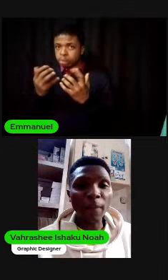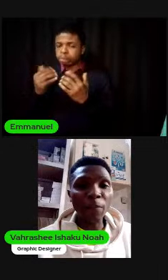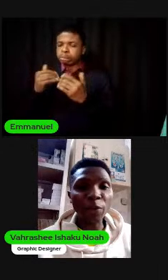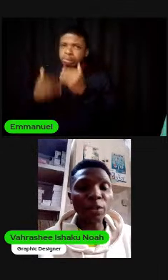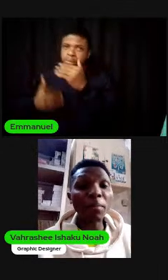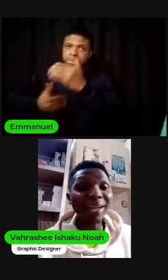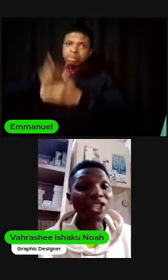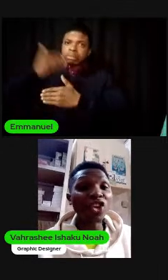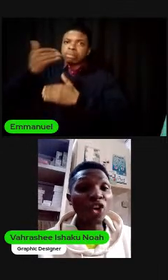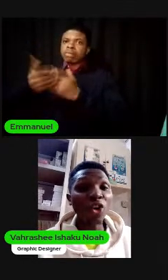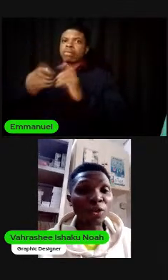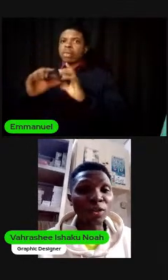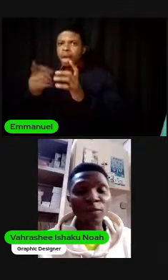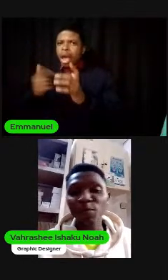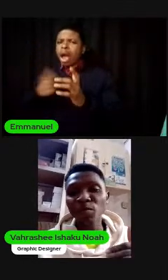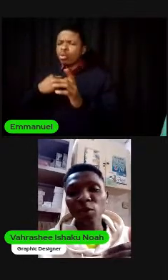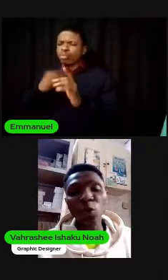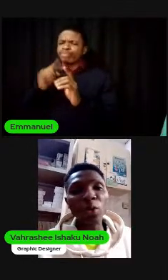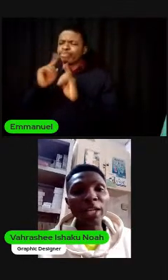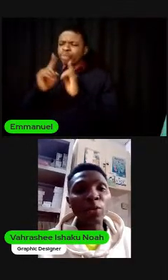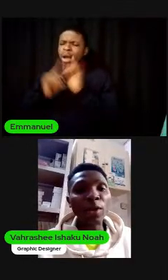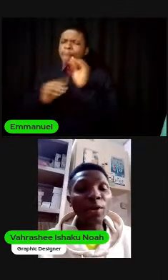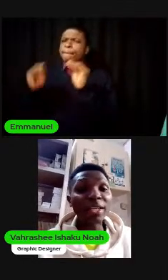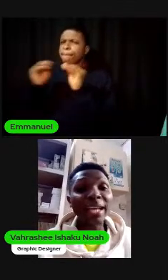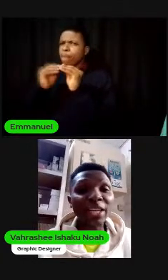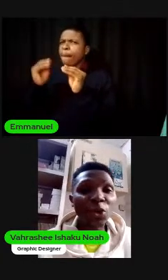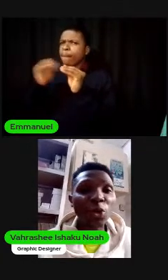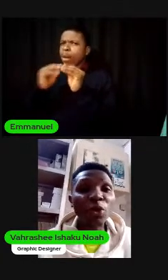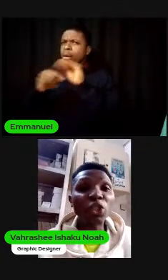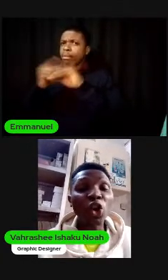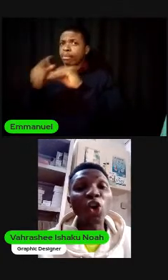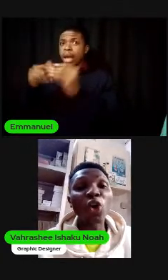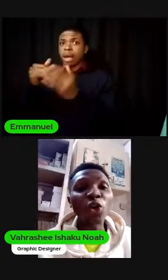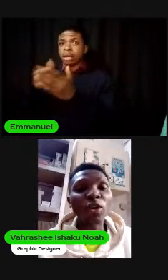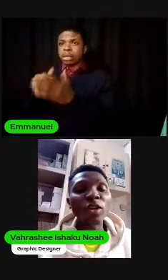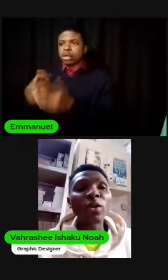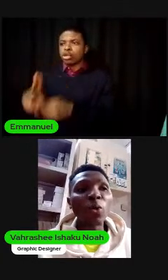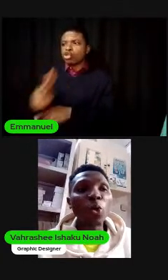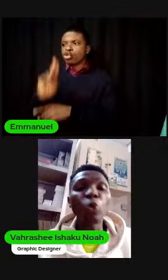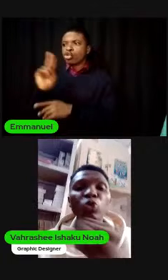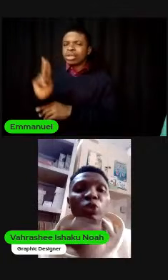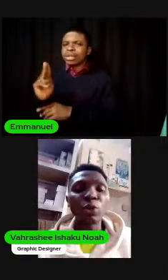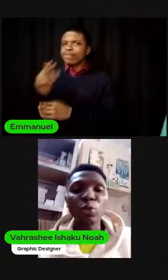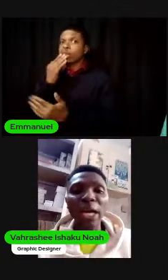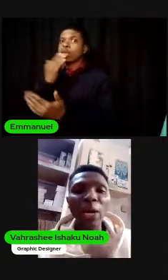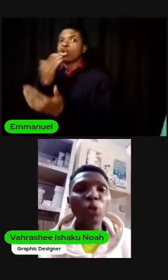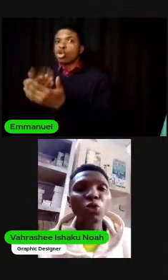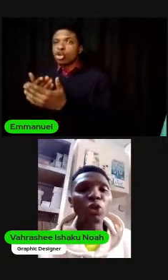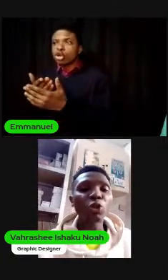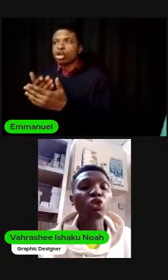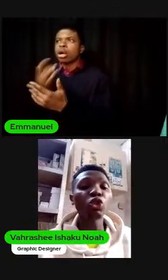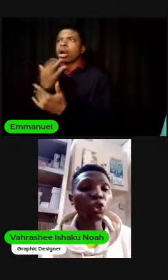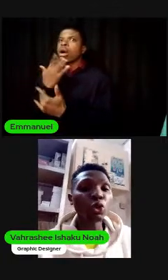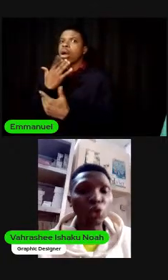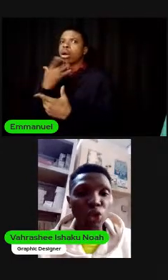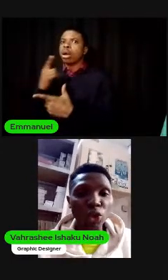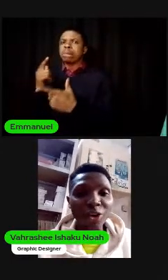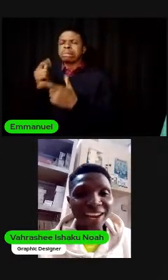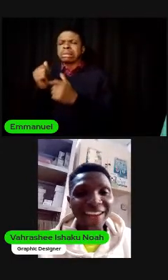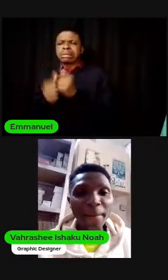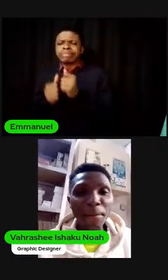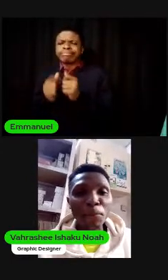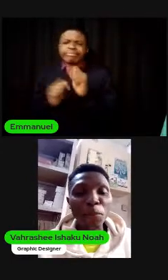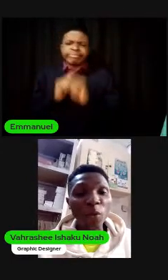that, using matching colors, so that when you're designing, you know which color goes with which one and which one you should